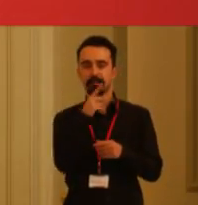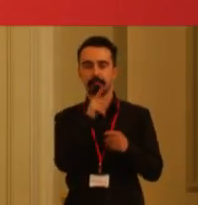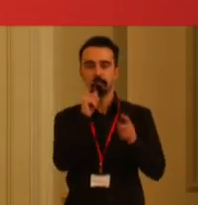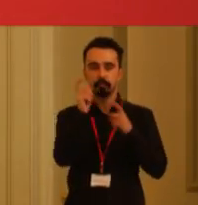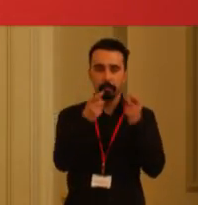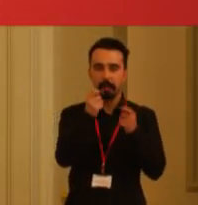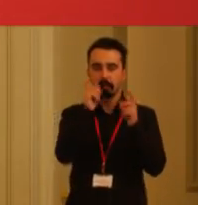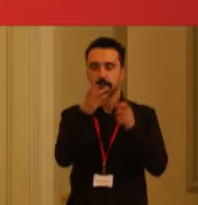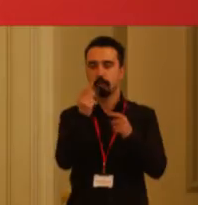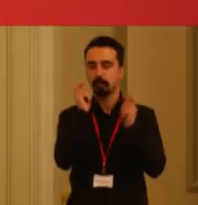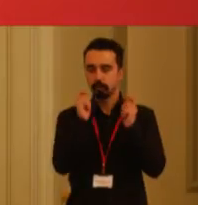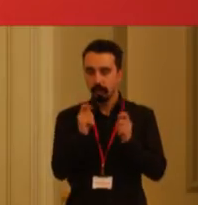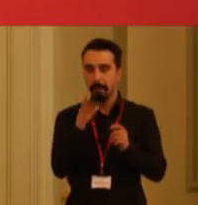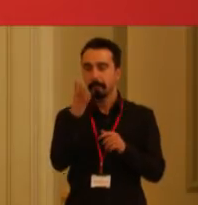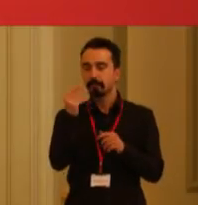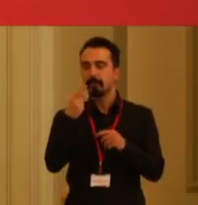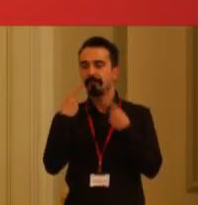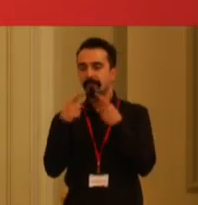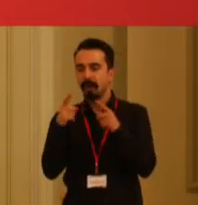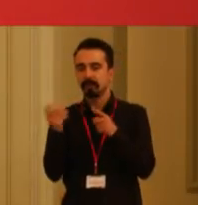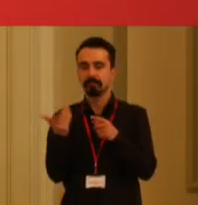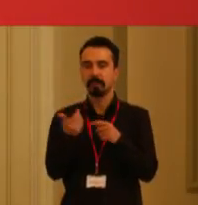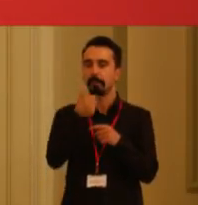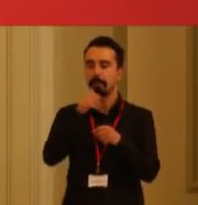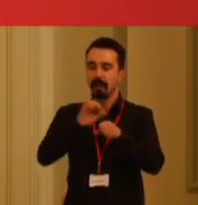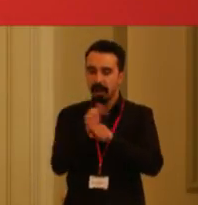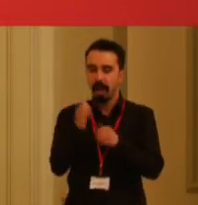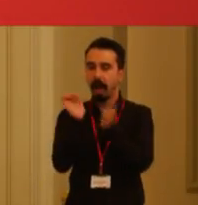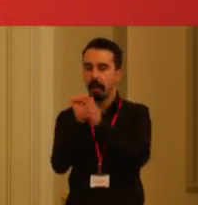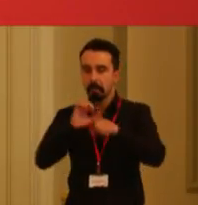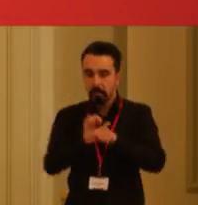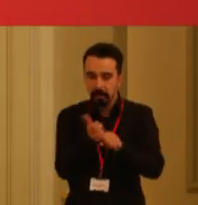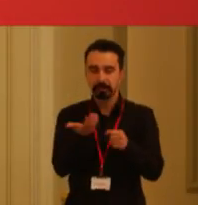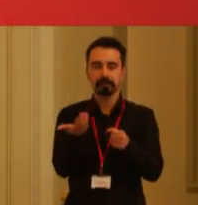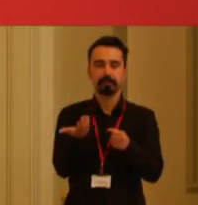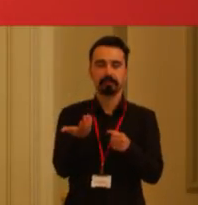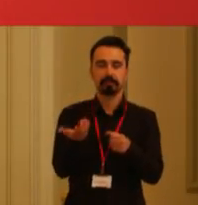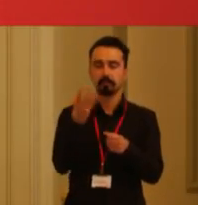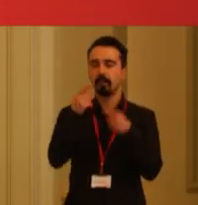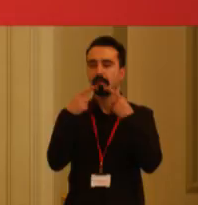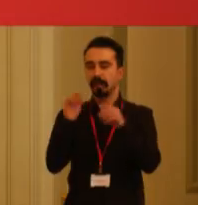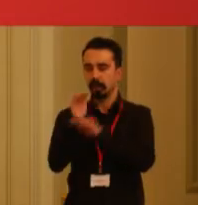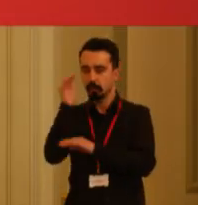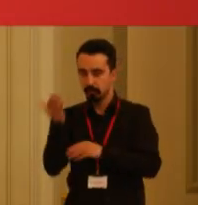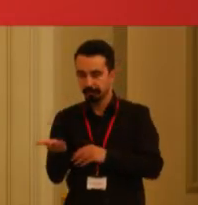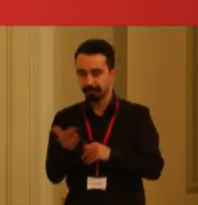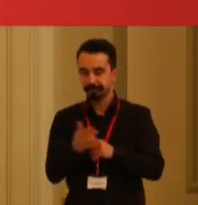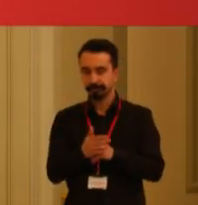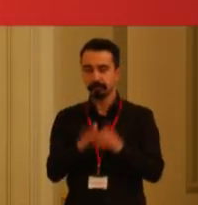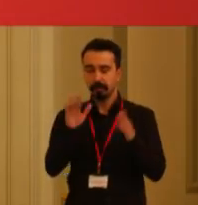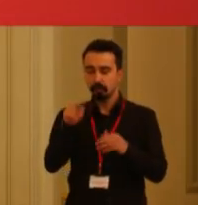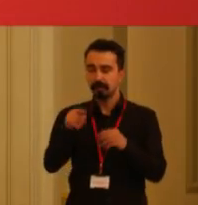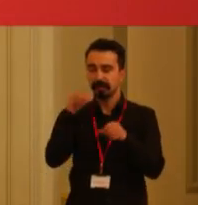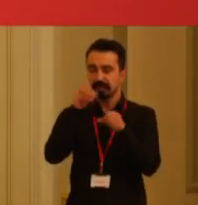Women might be disenfranchised financially, or there's like too strict parenting, mom